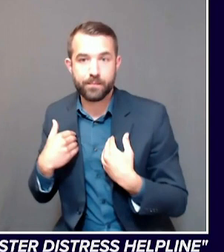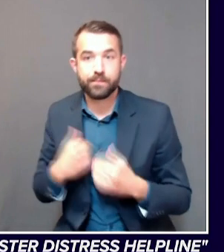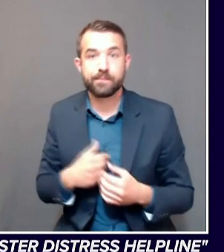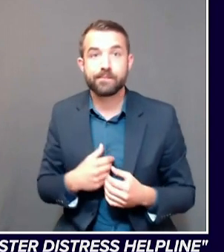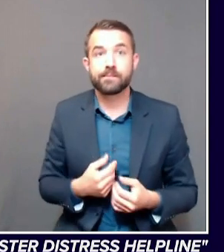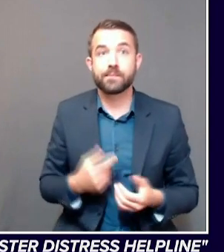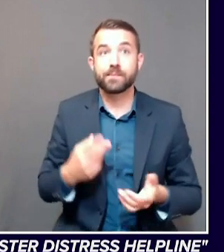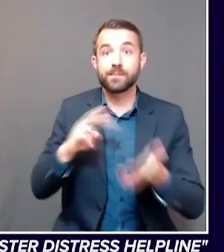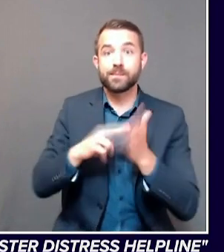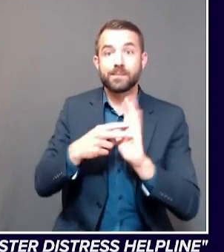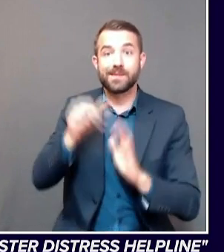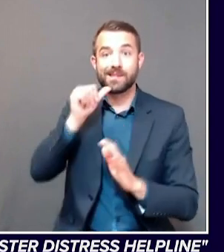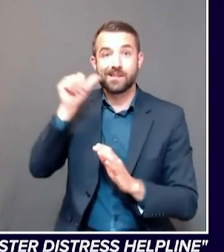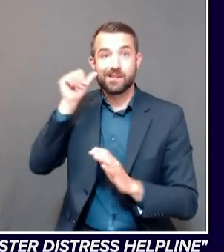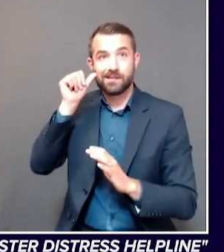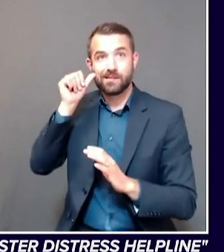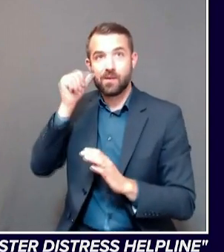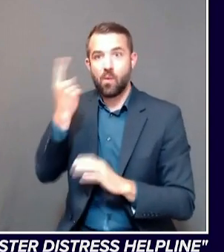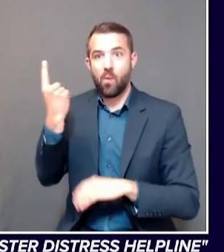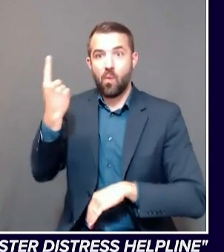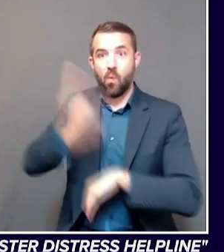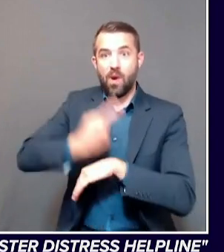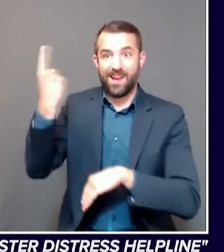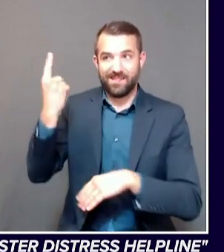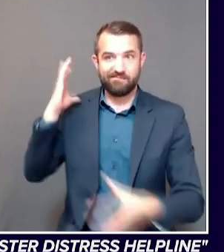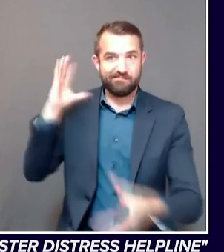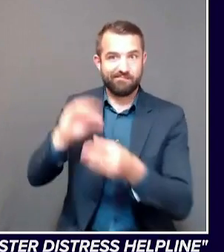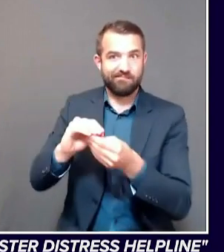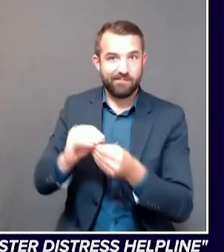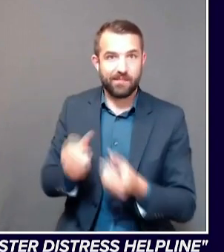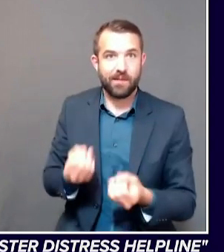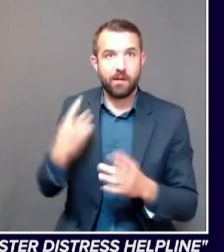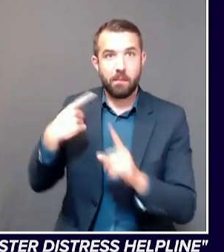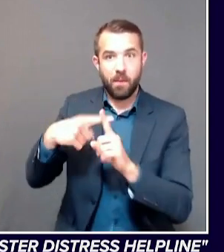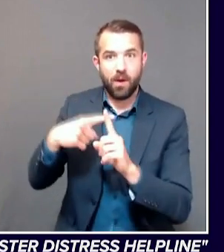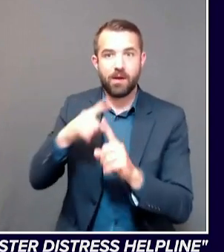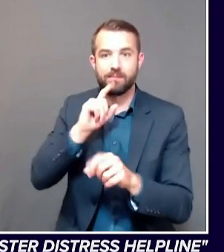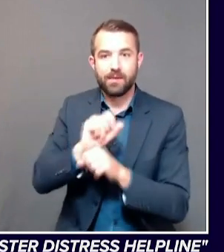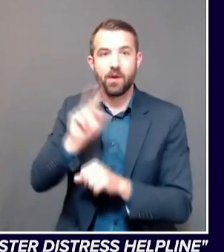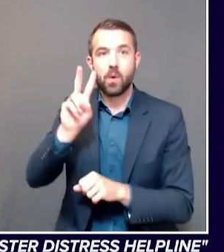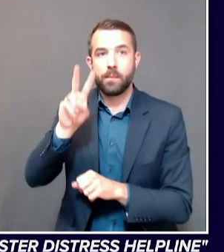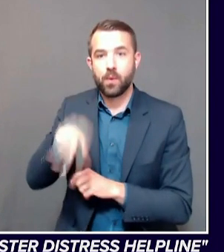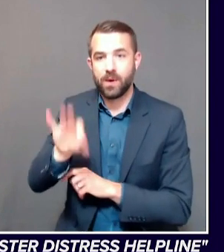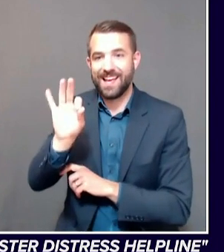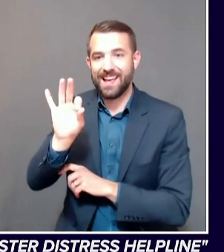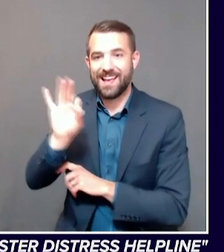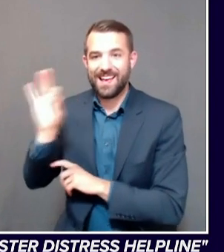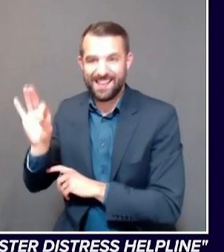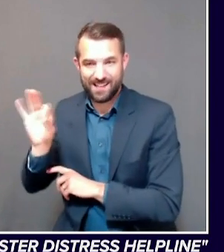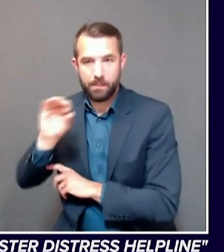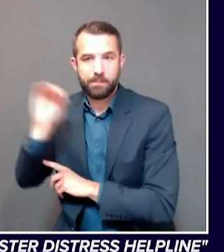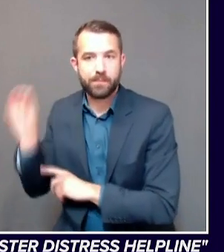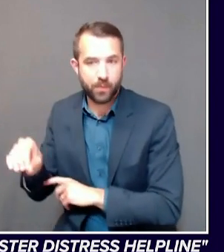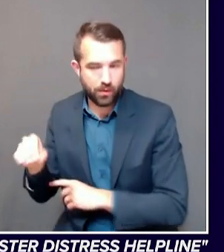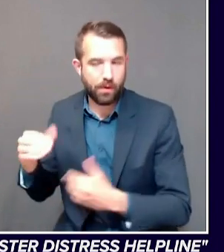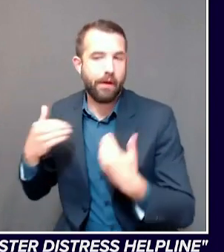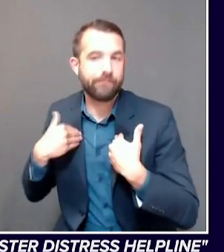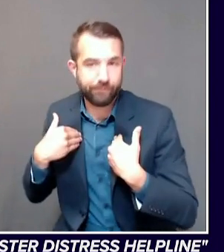point positivity rate to 2.99%. So cumulatively, our positivity rate has